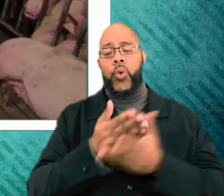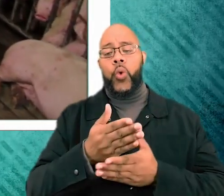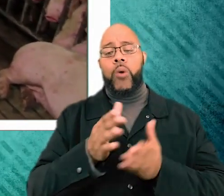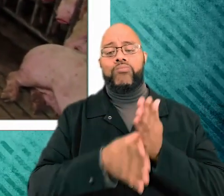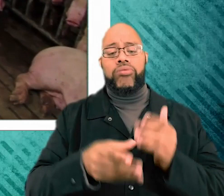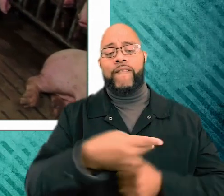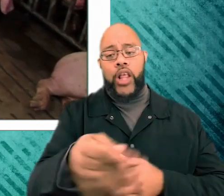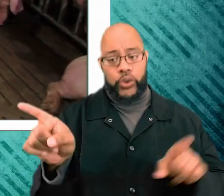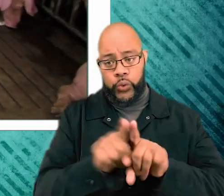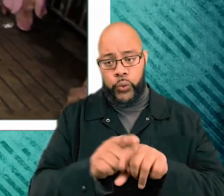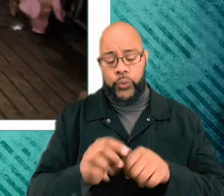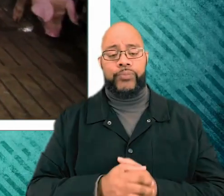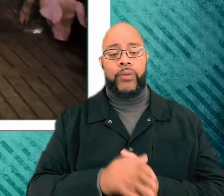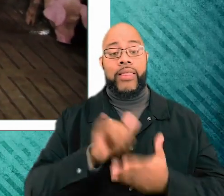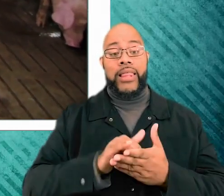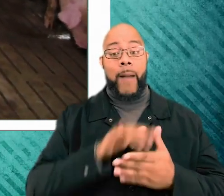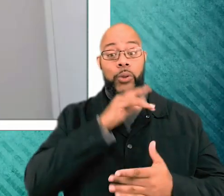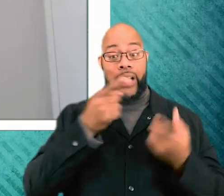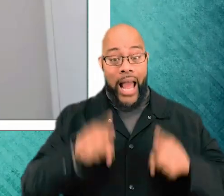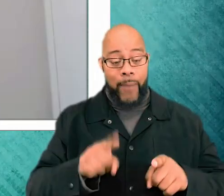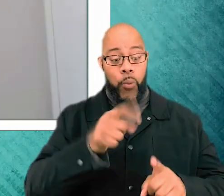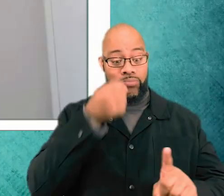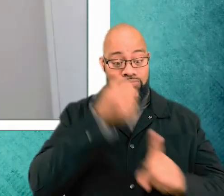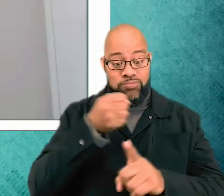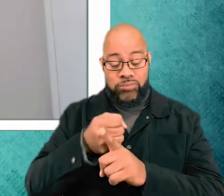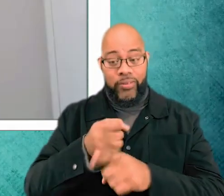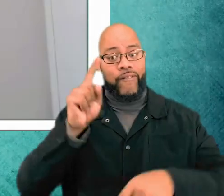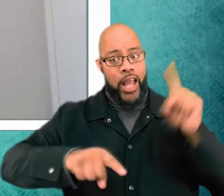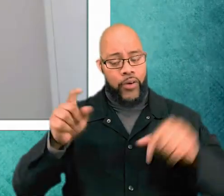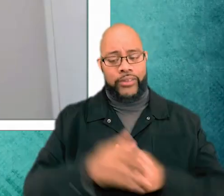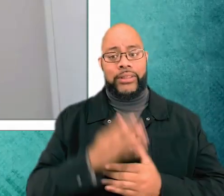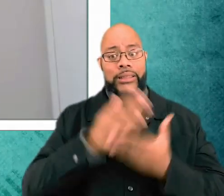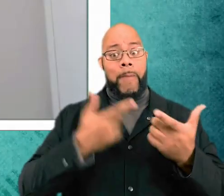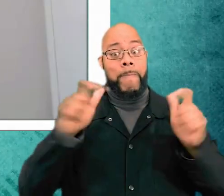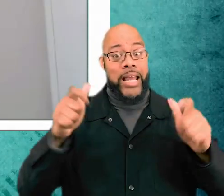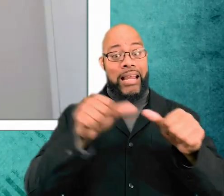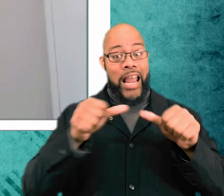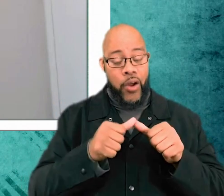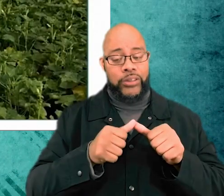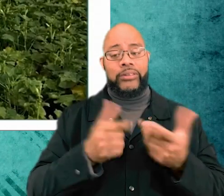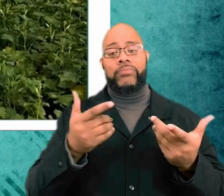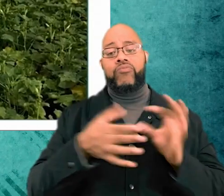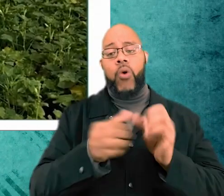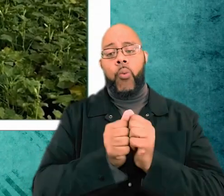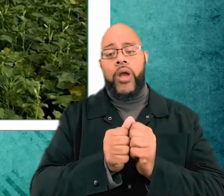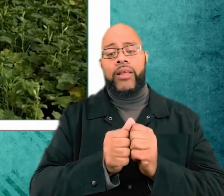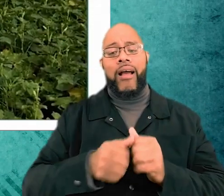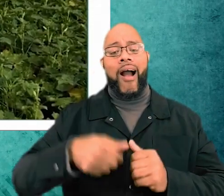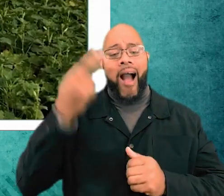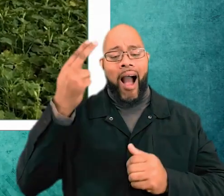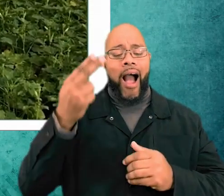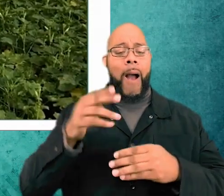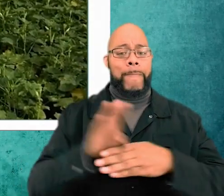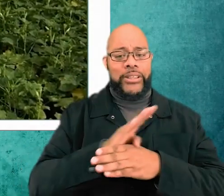fertilizers. Where ammonia pollution happens and where it is deposited varies. Some emission hotspots are associated with high density and